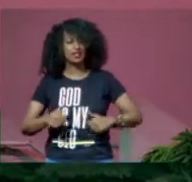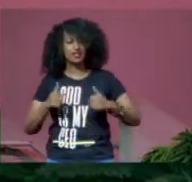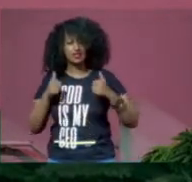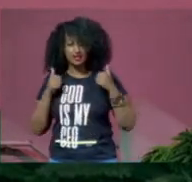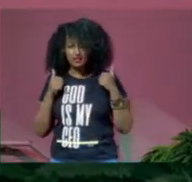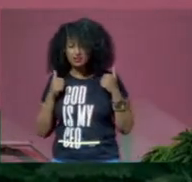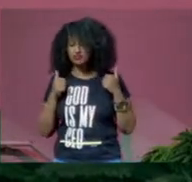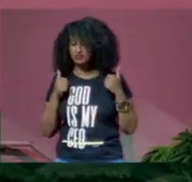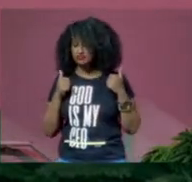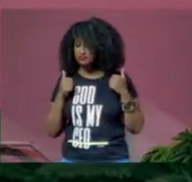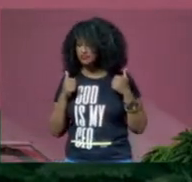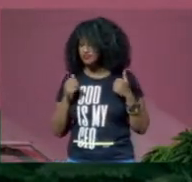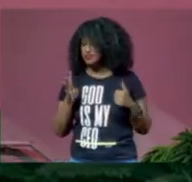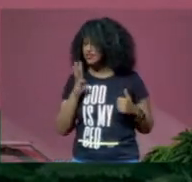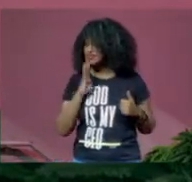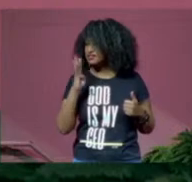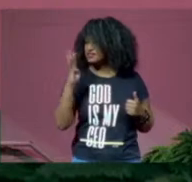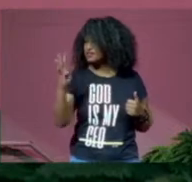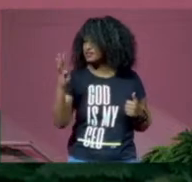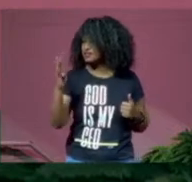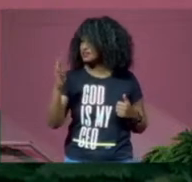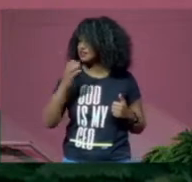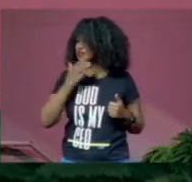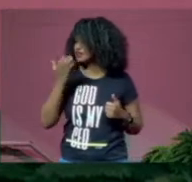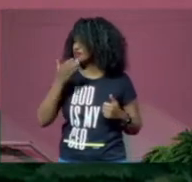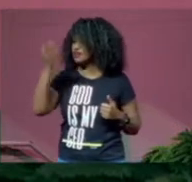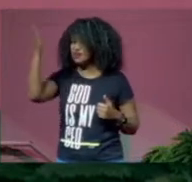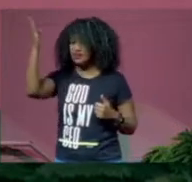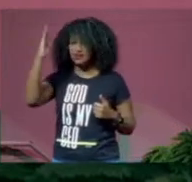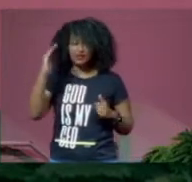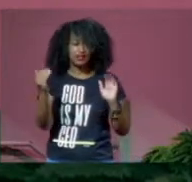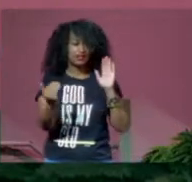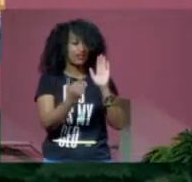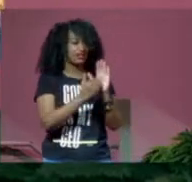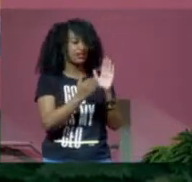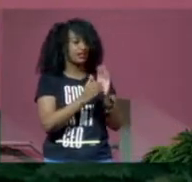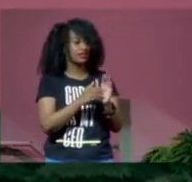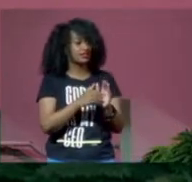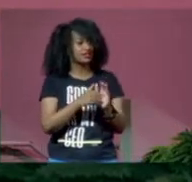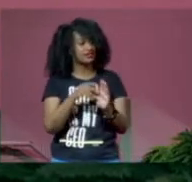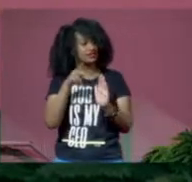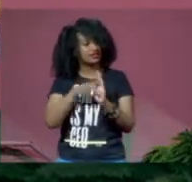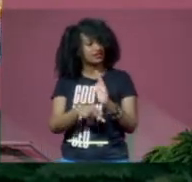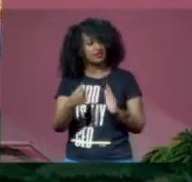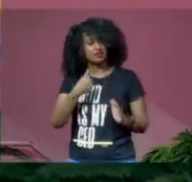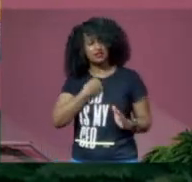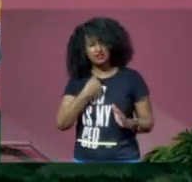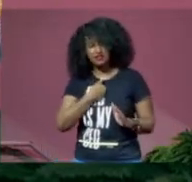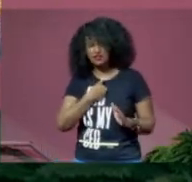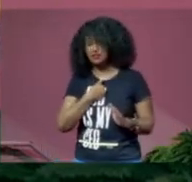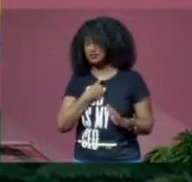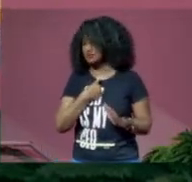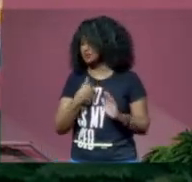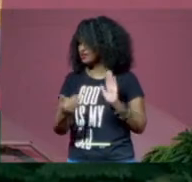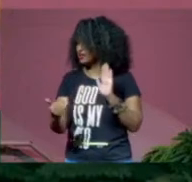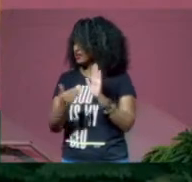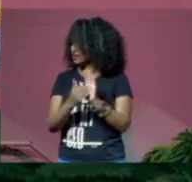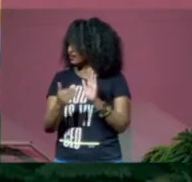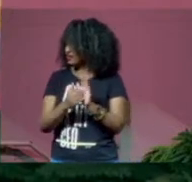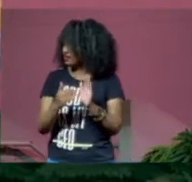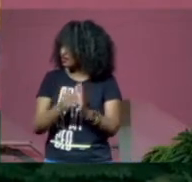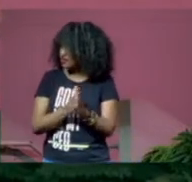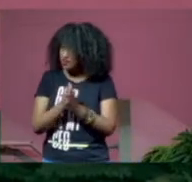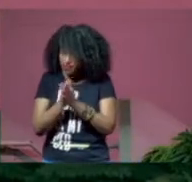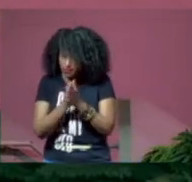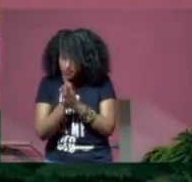of affirmation. Speak a word, oh God, that comes against suicide, a word that stands against anxiety and depression. Send